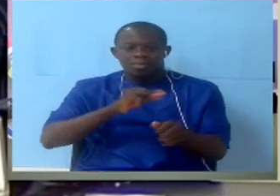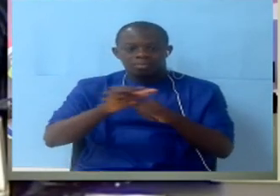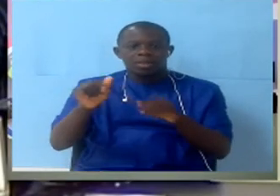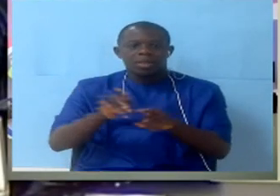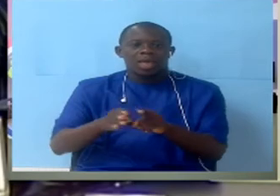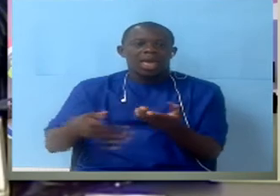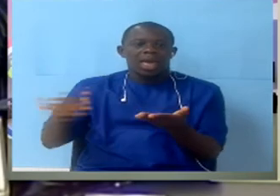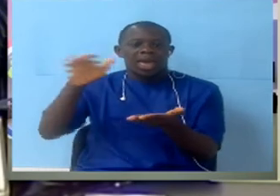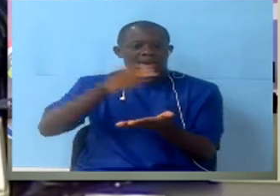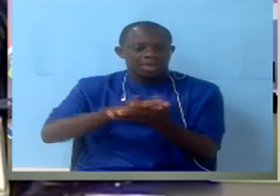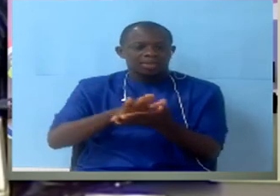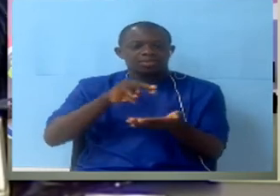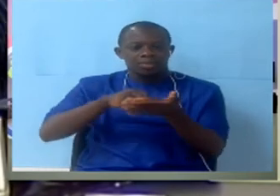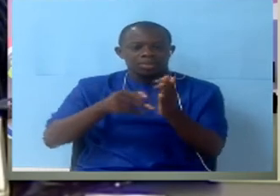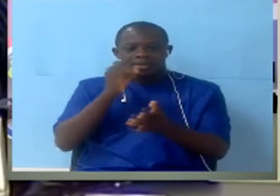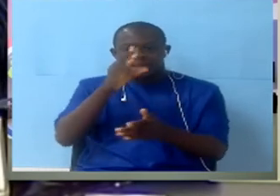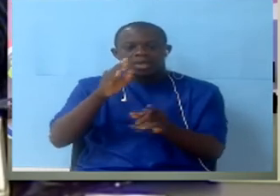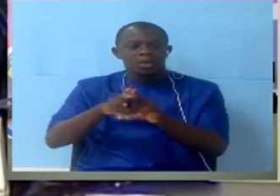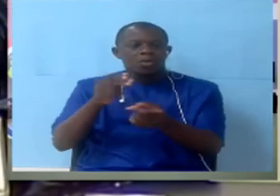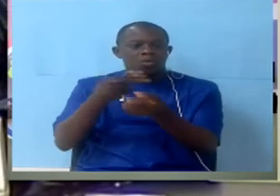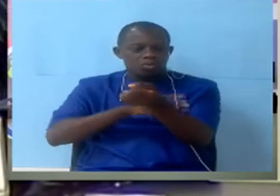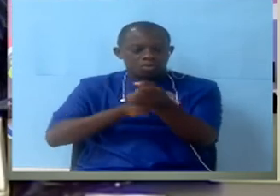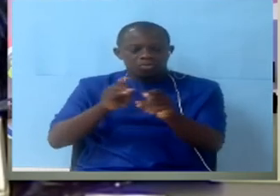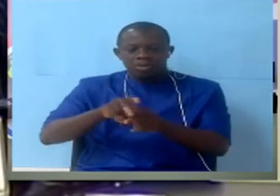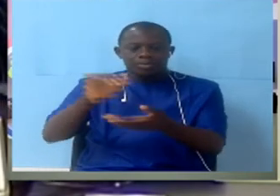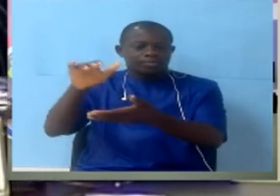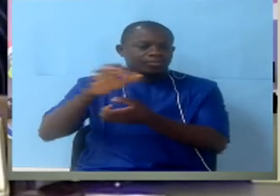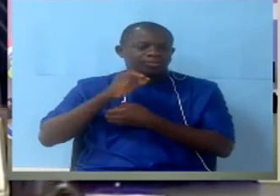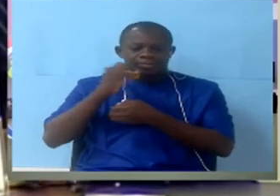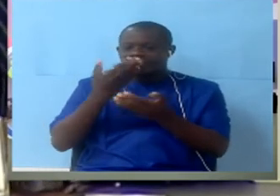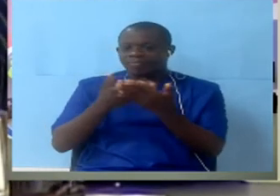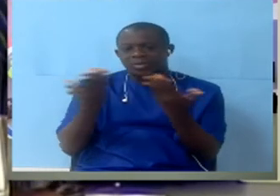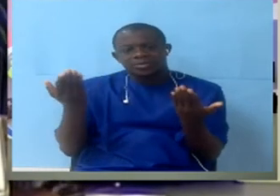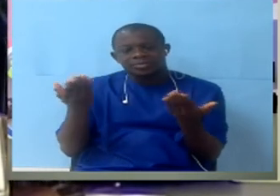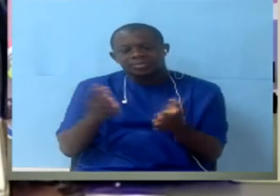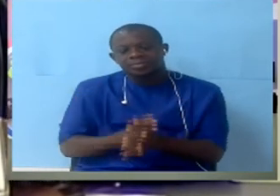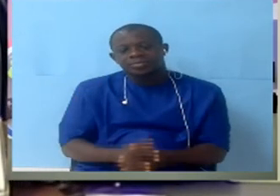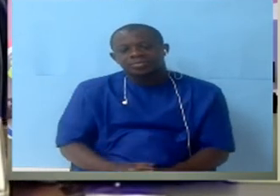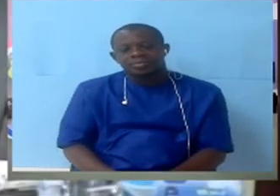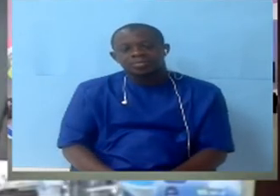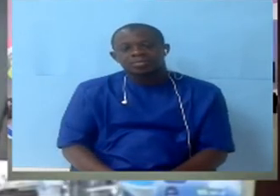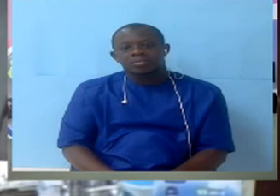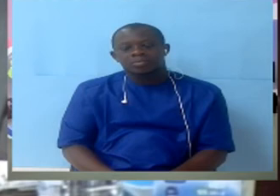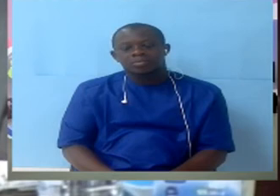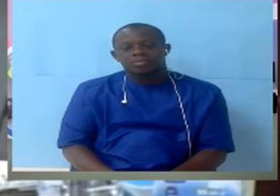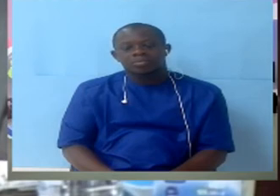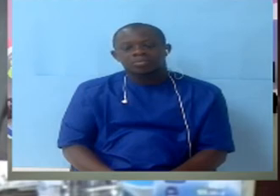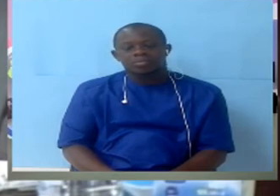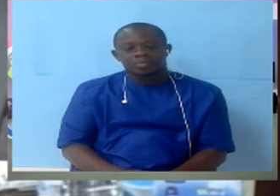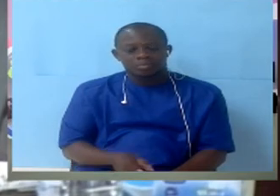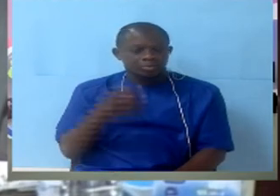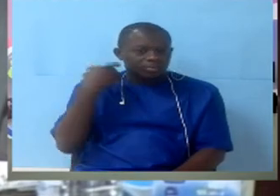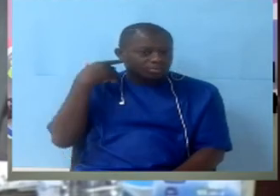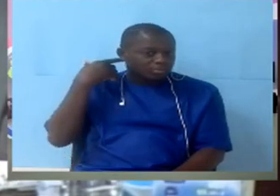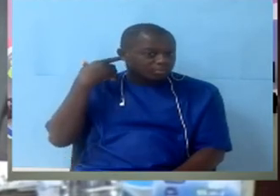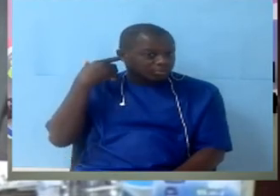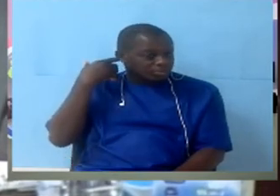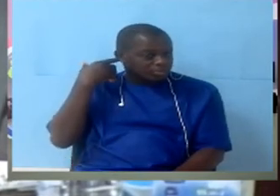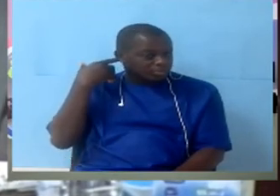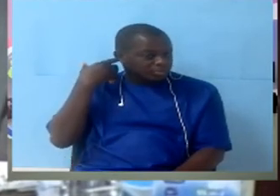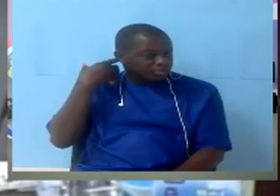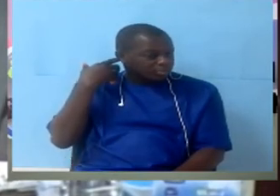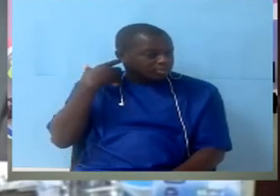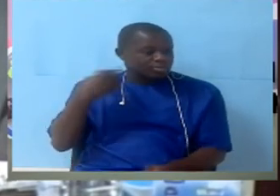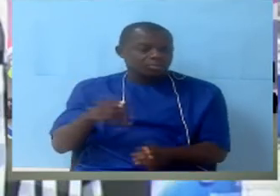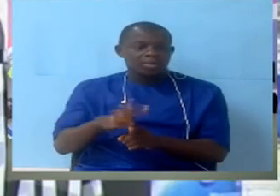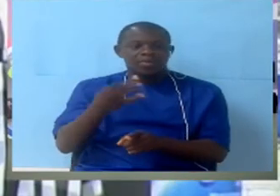were already recovered. As the Kenyan and Alafala Genu Vanakapo over Sajun, in any case, as a result of that, what did you do? And